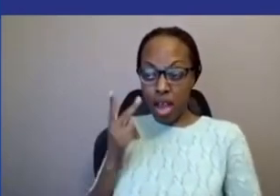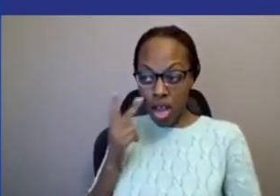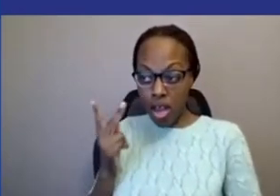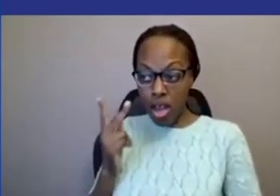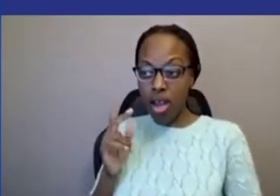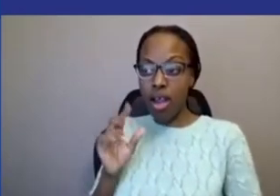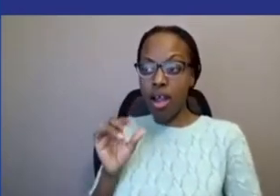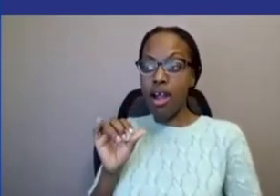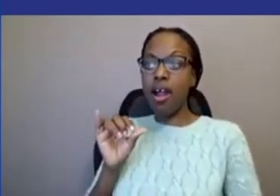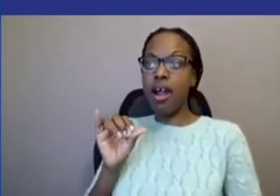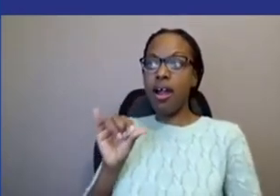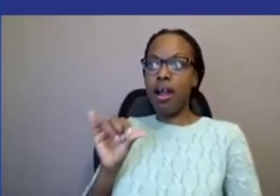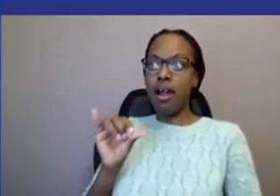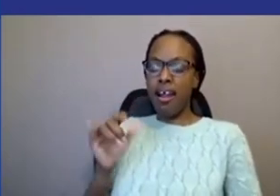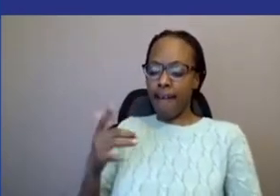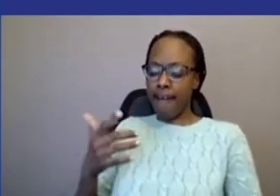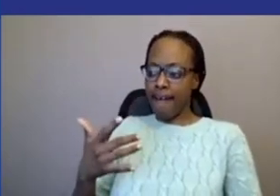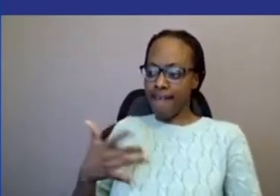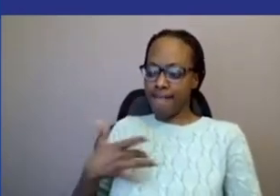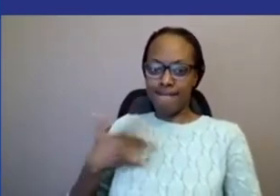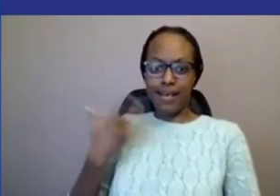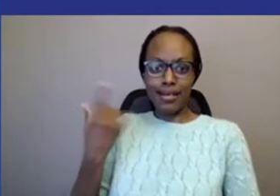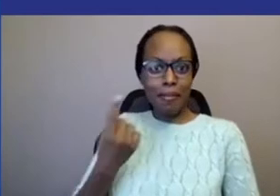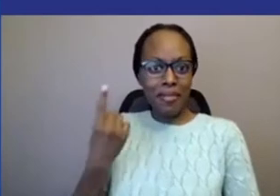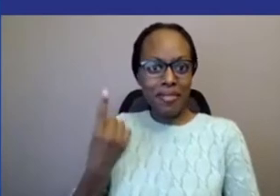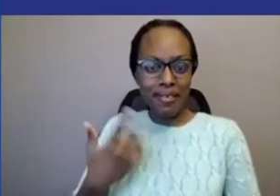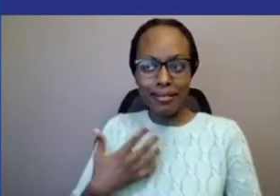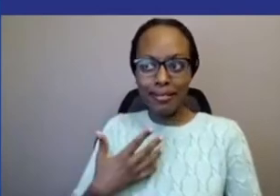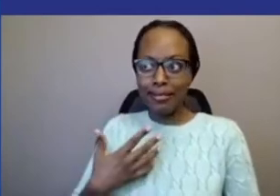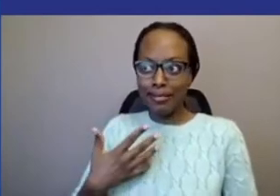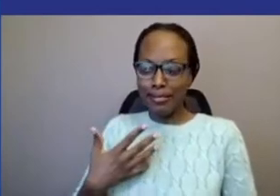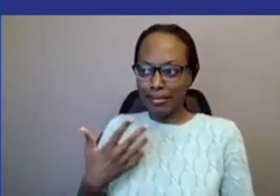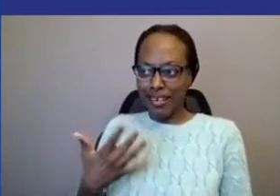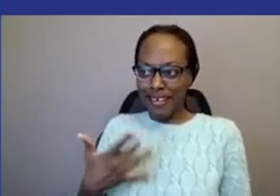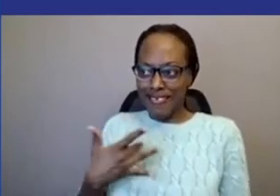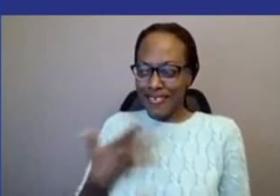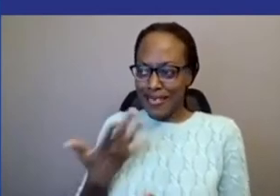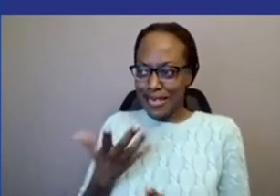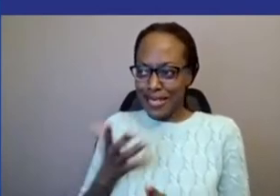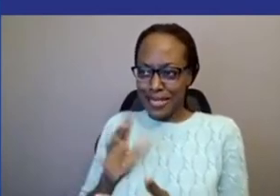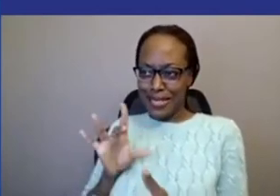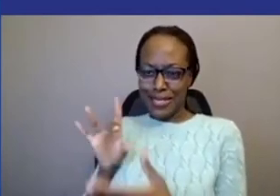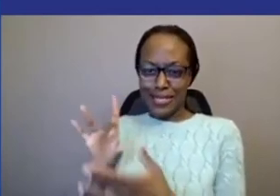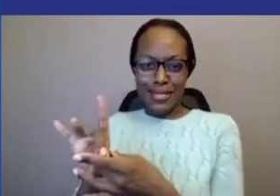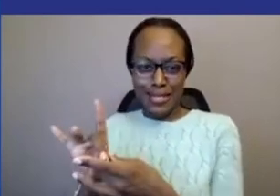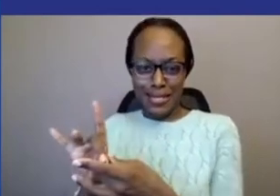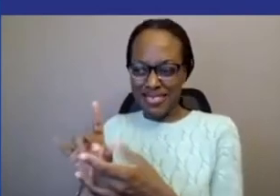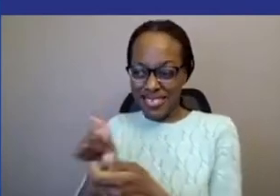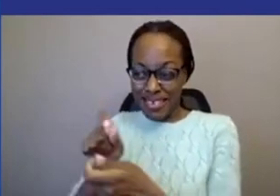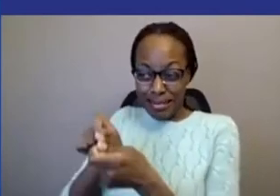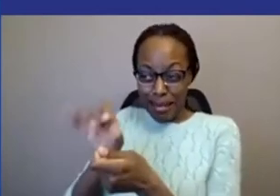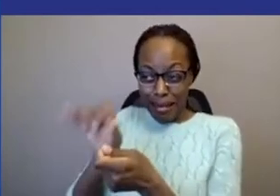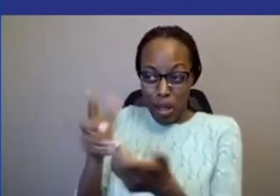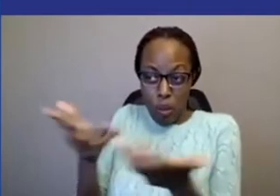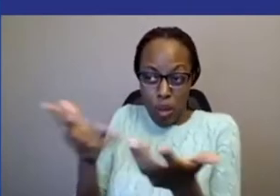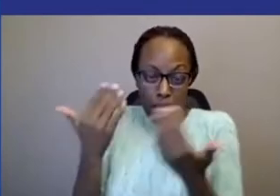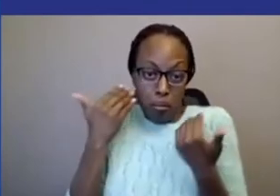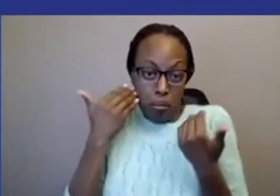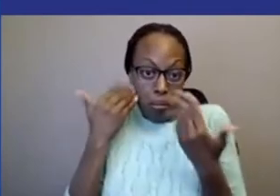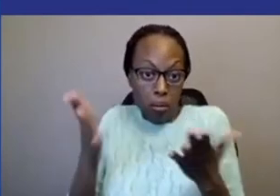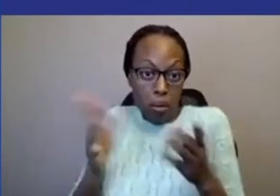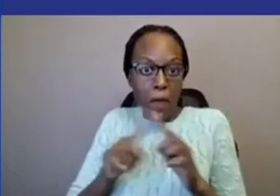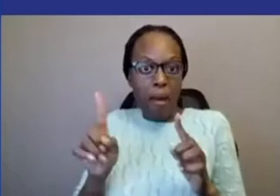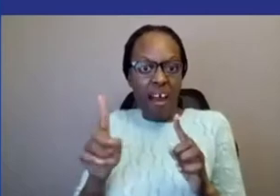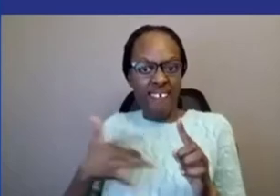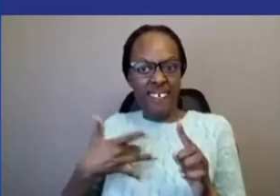hands on something, and I'm not quite sure what it is yet, but it's now that I see that there's definitely